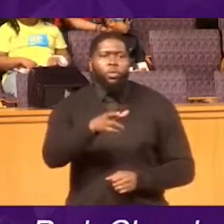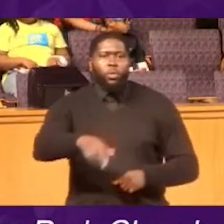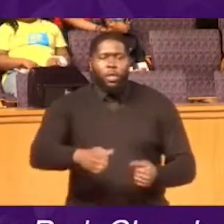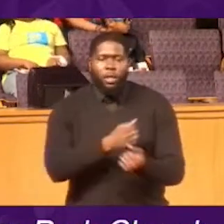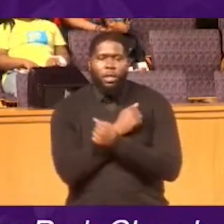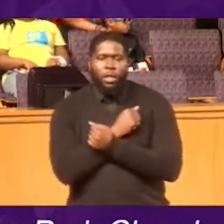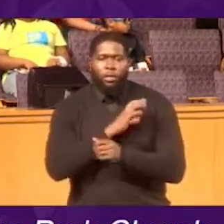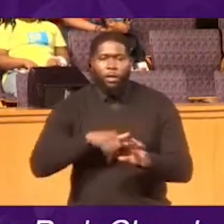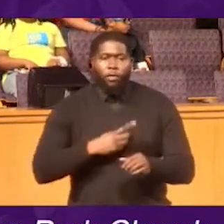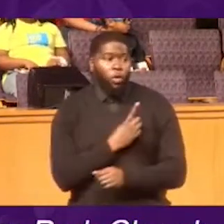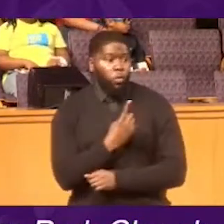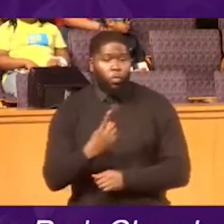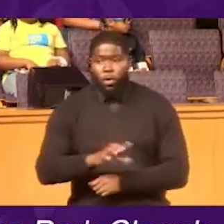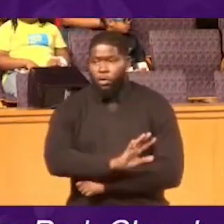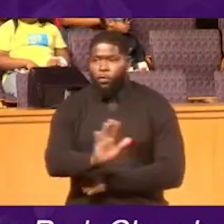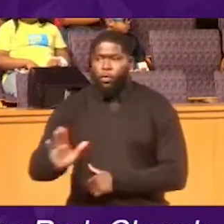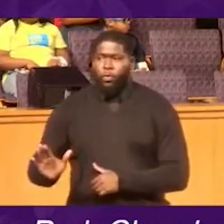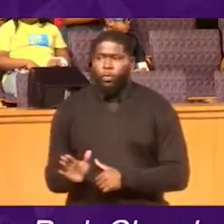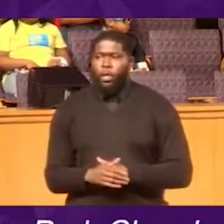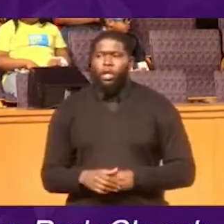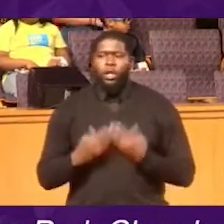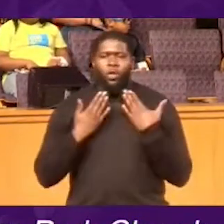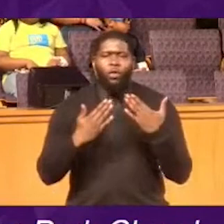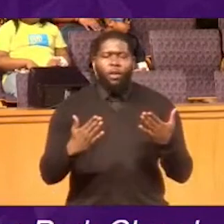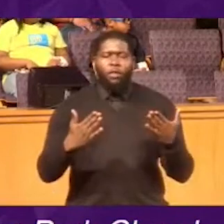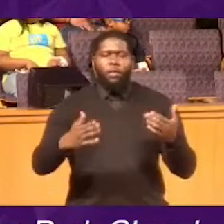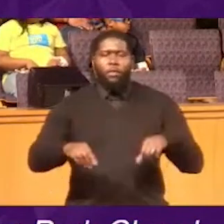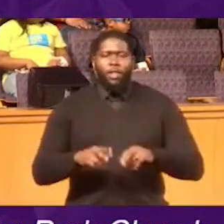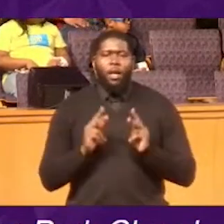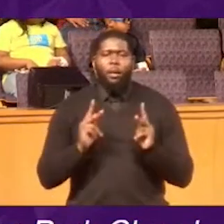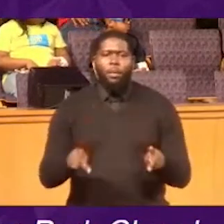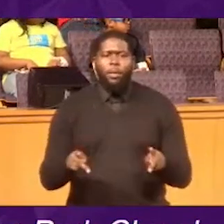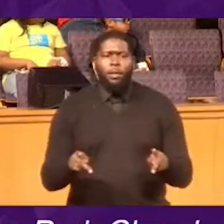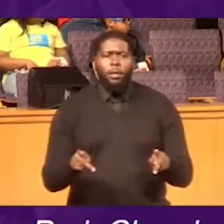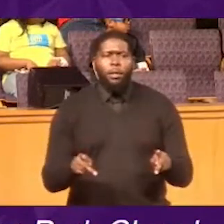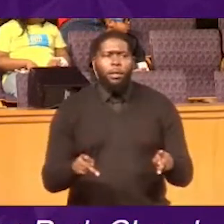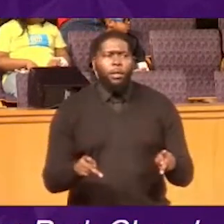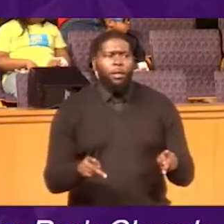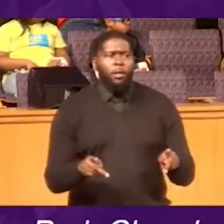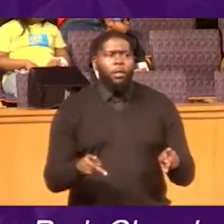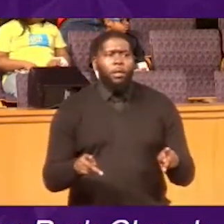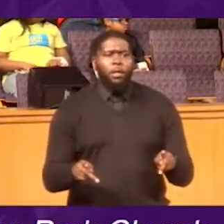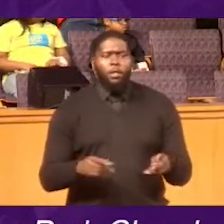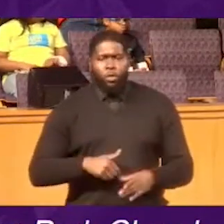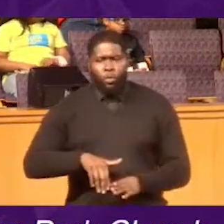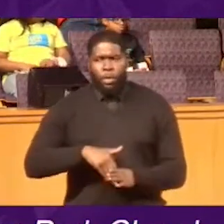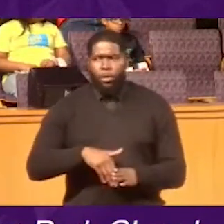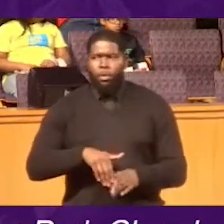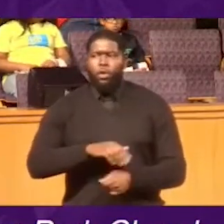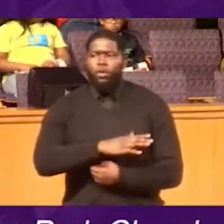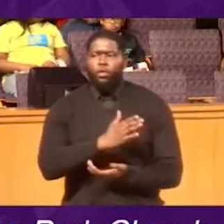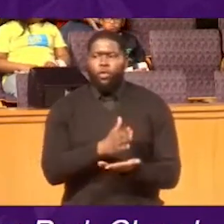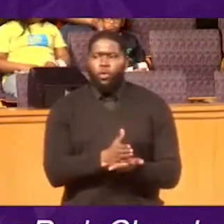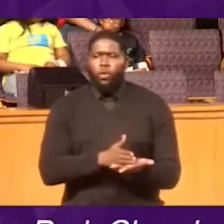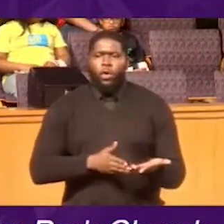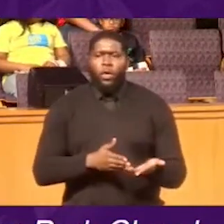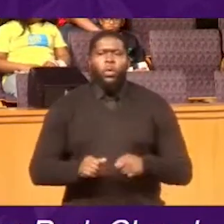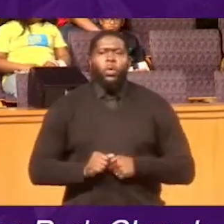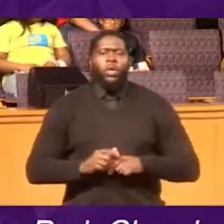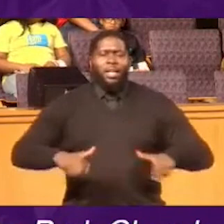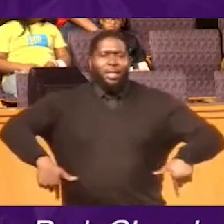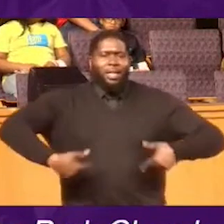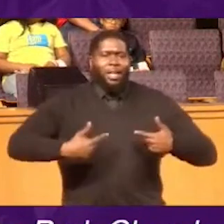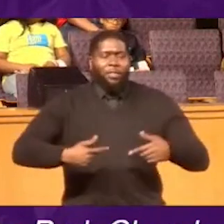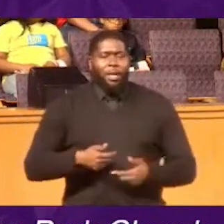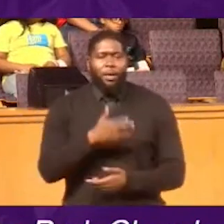one of you. I'm just so grateful for the opportunity for to be a part of your lives and to see how God